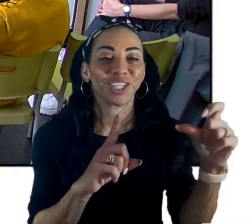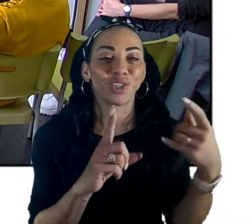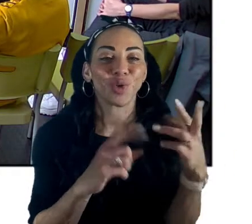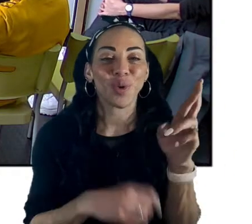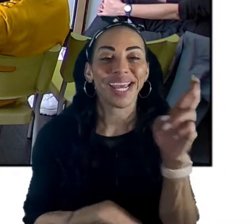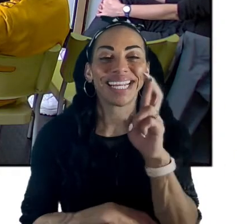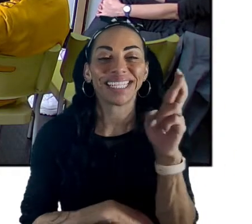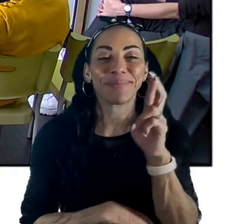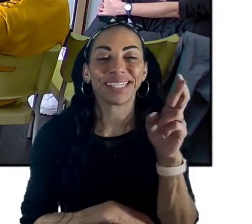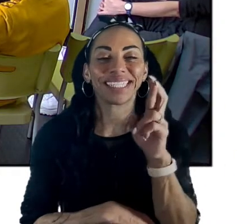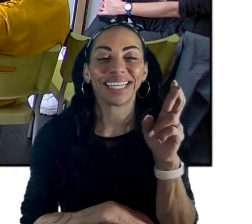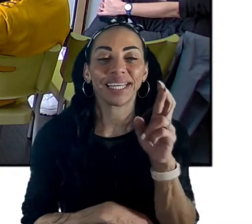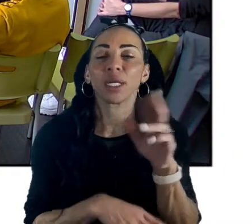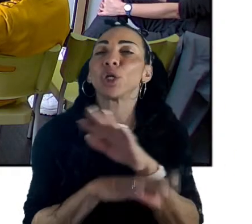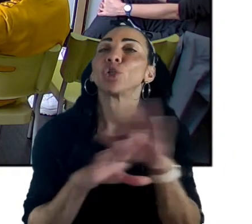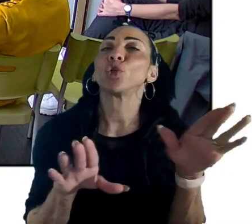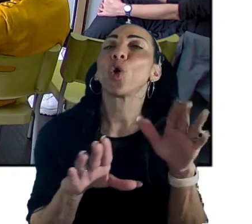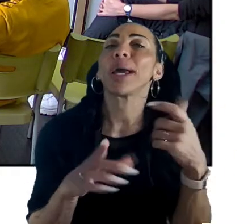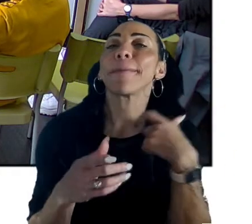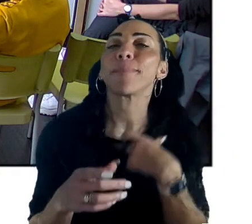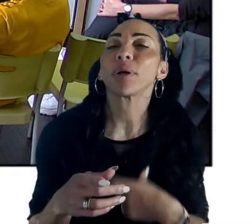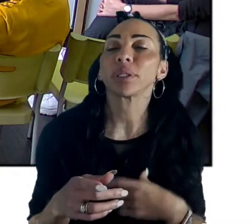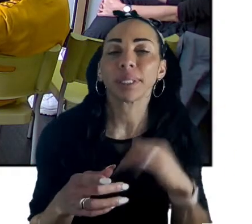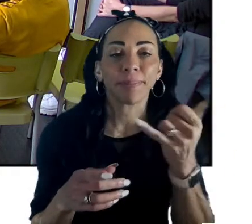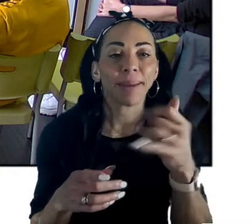doing it in person. Like maybe there's some digital